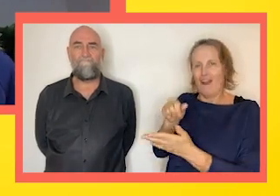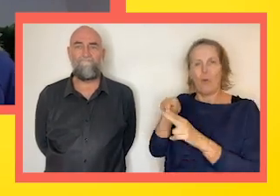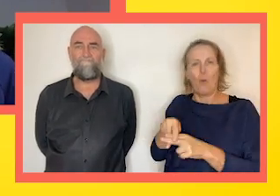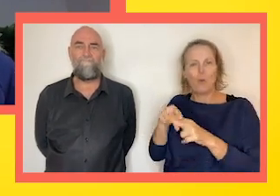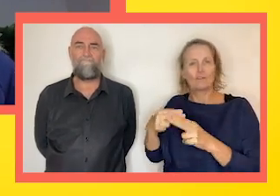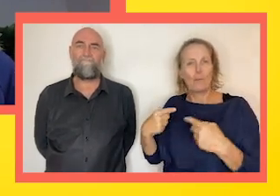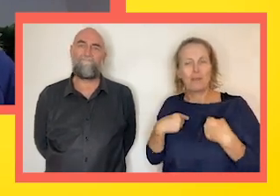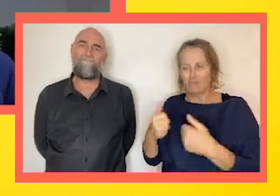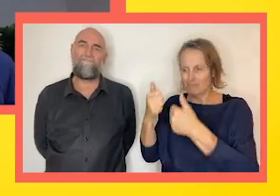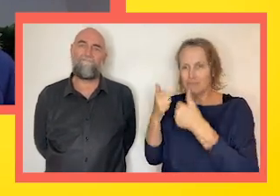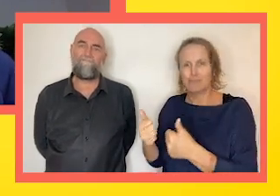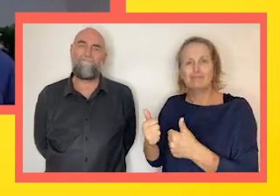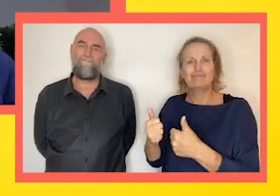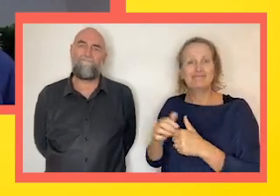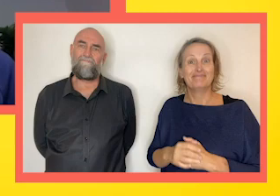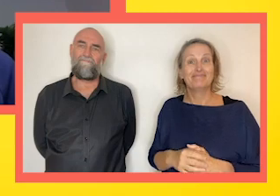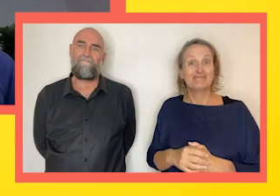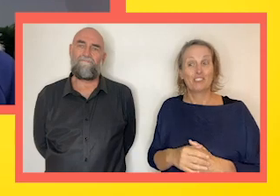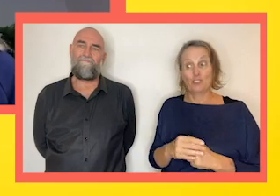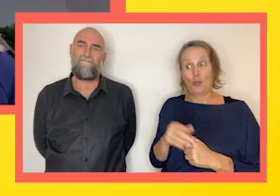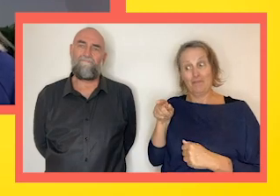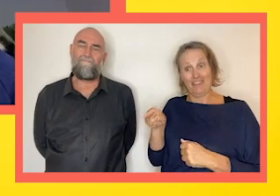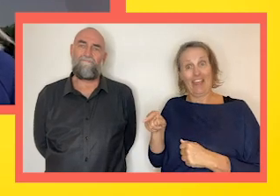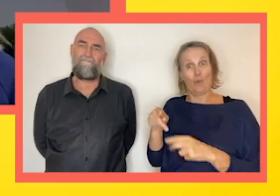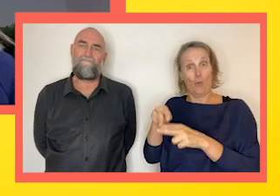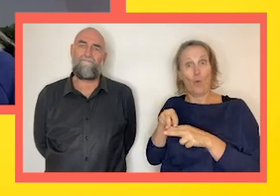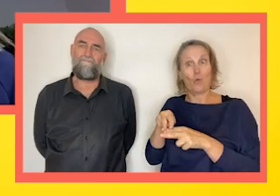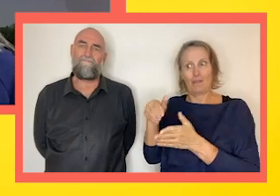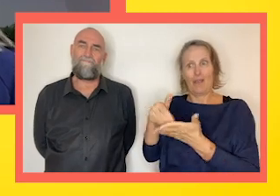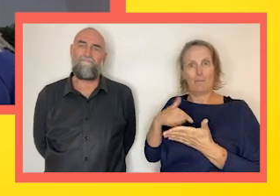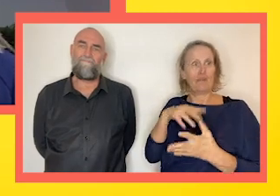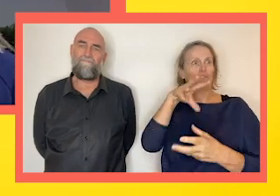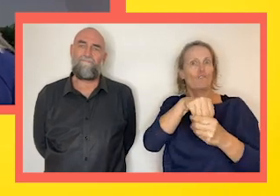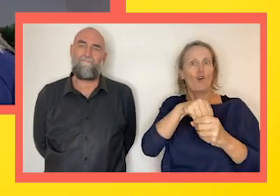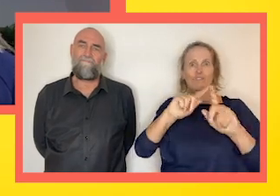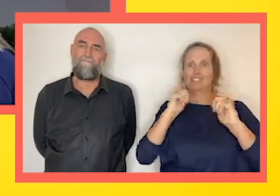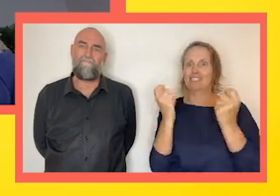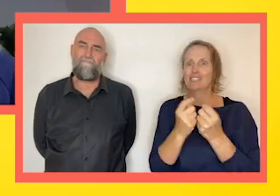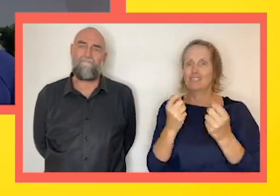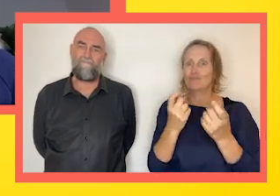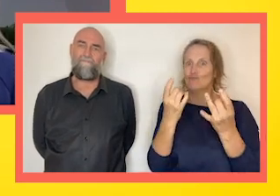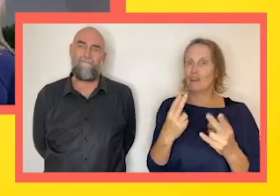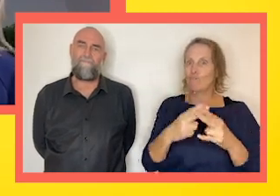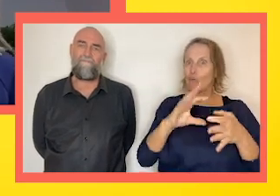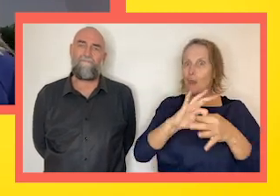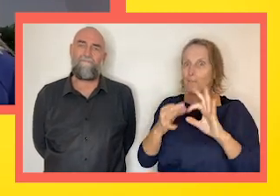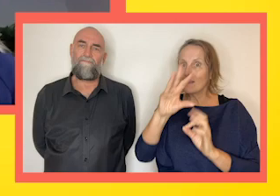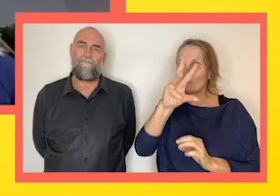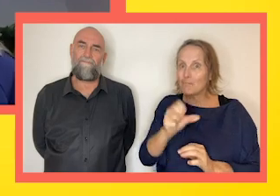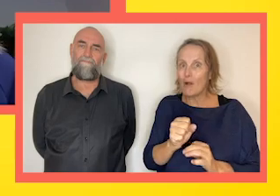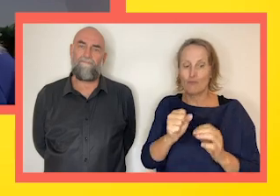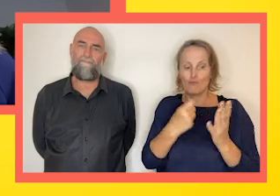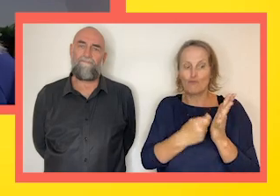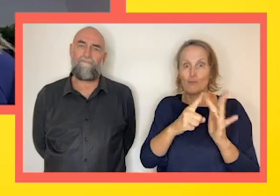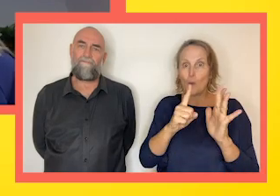is the horse we've been looking for. That was Zidane who got me on the team for Rio. And yeah, it all just happened from